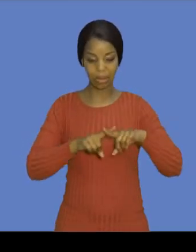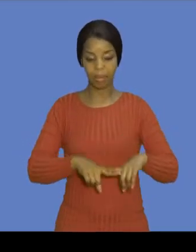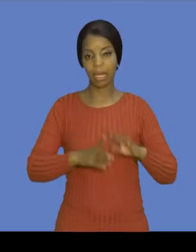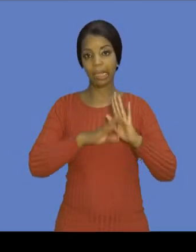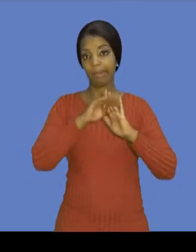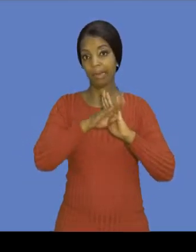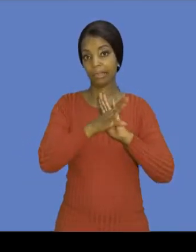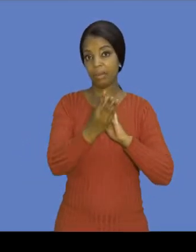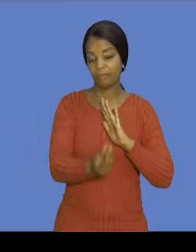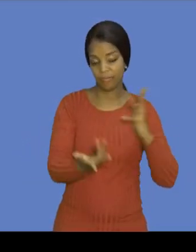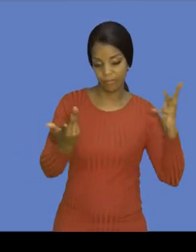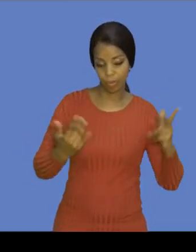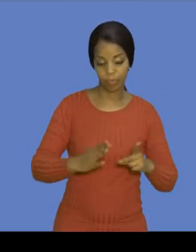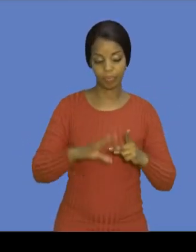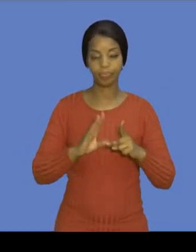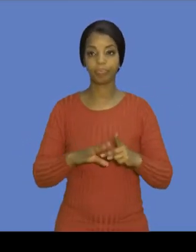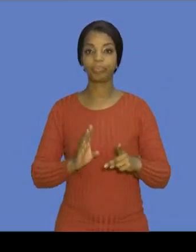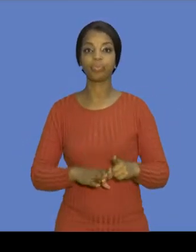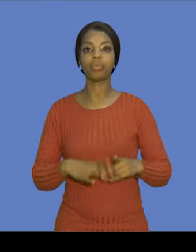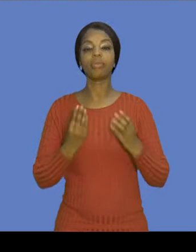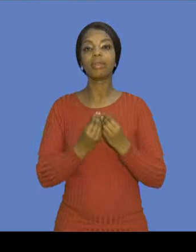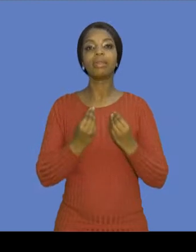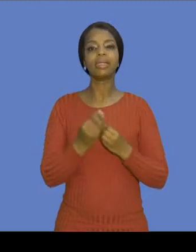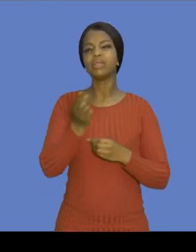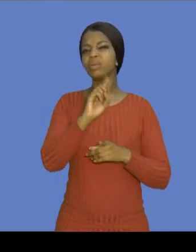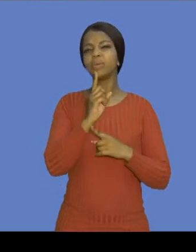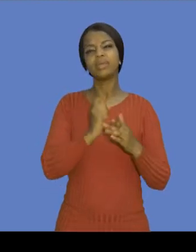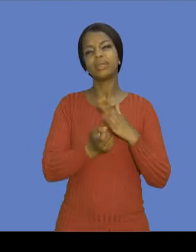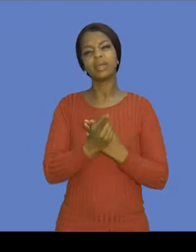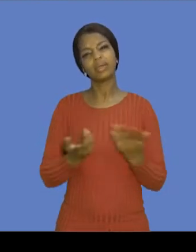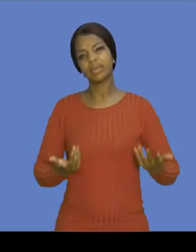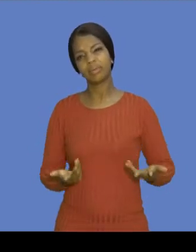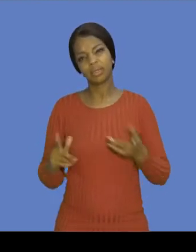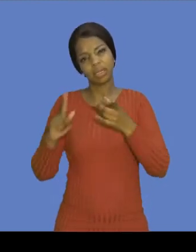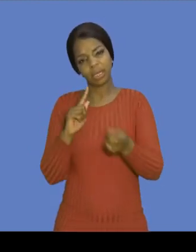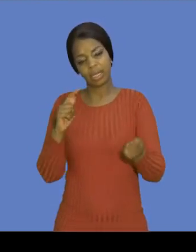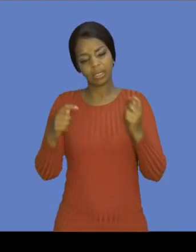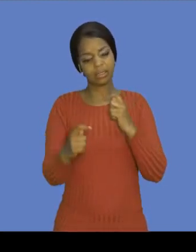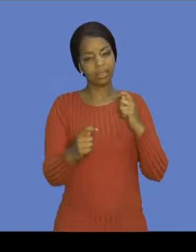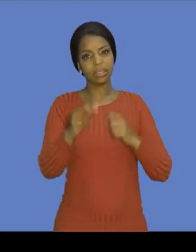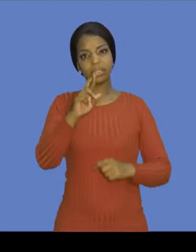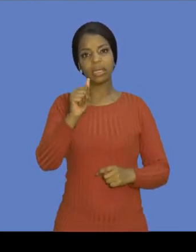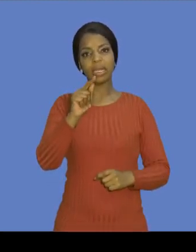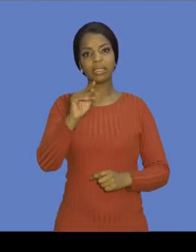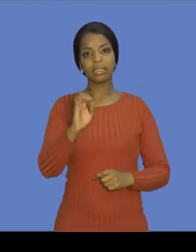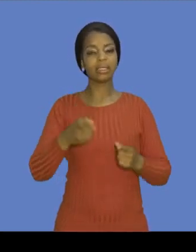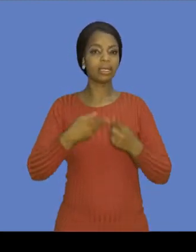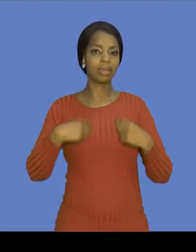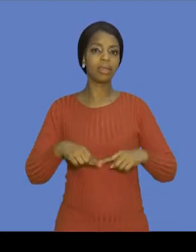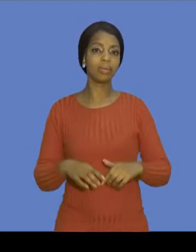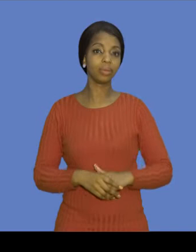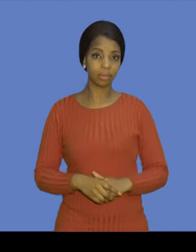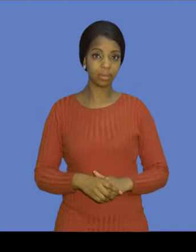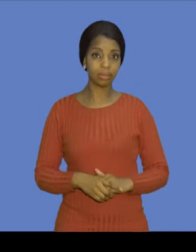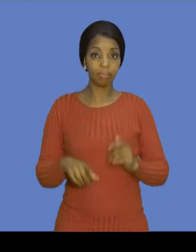on things like inflation. It will also depend on things like what is happening in terms of our exchange rate and all of